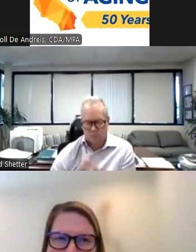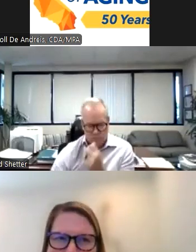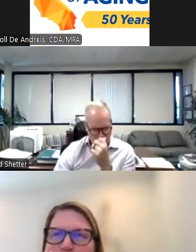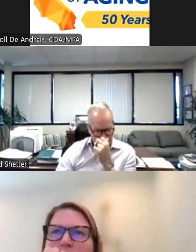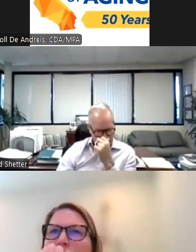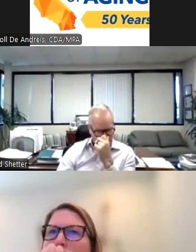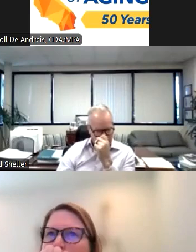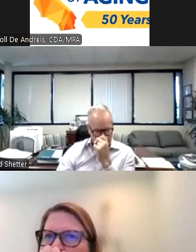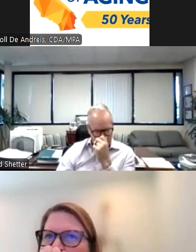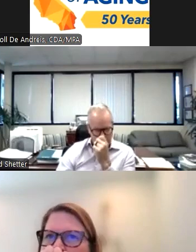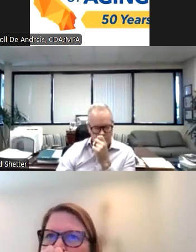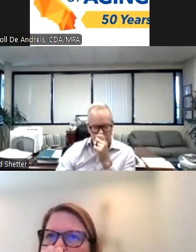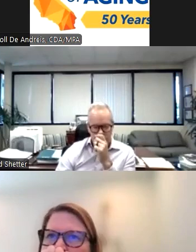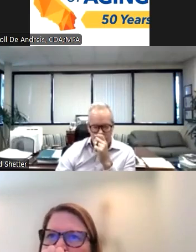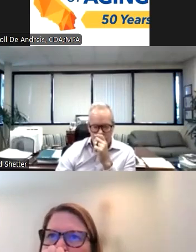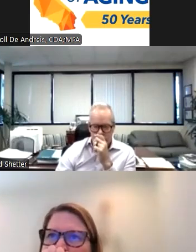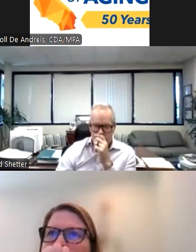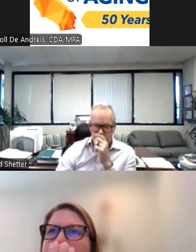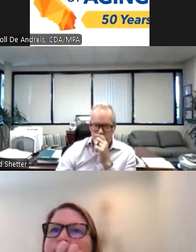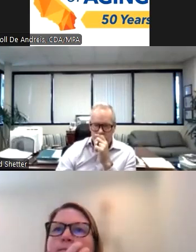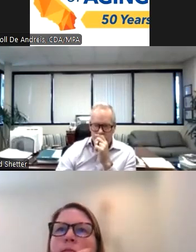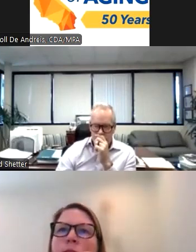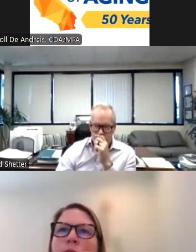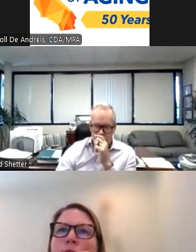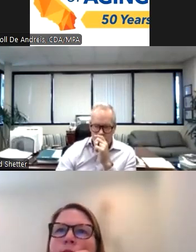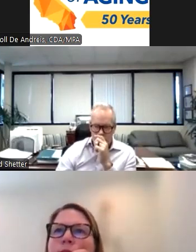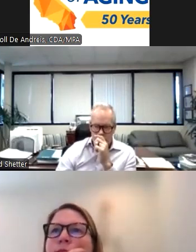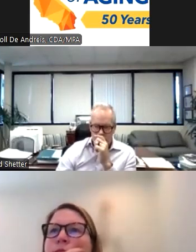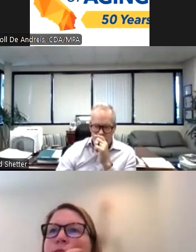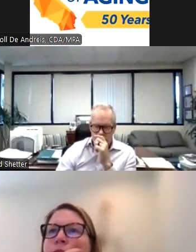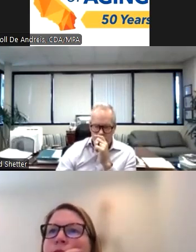where you can really touch and feel it and it's working for